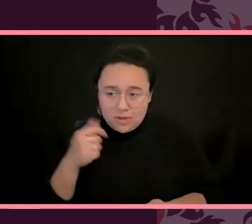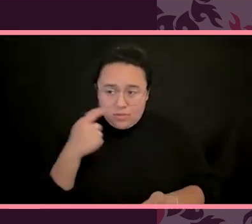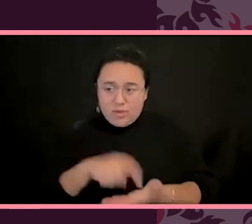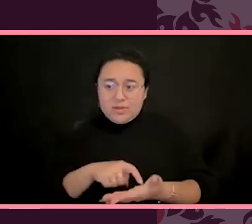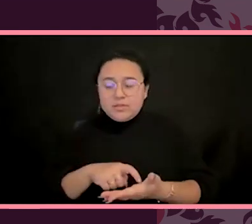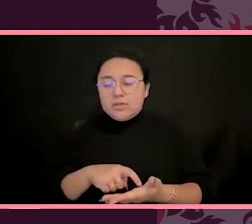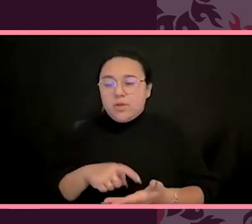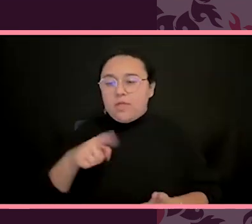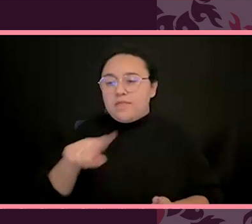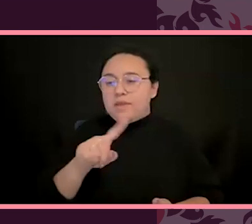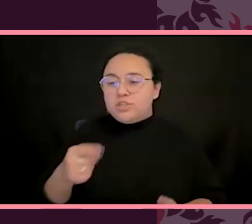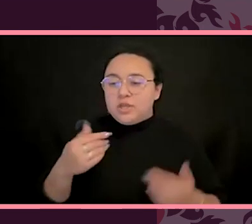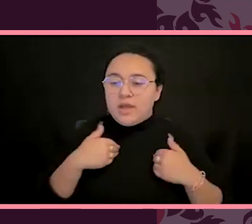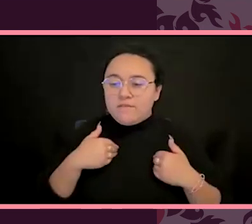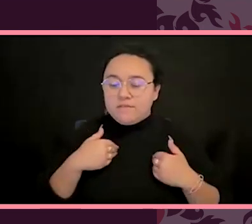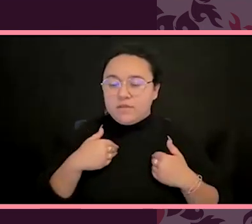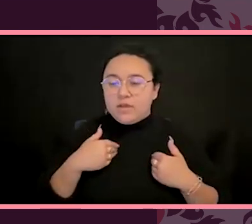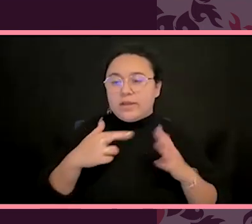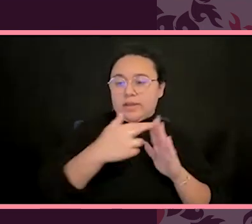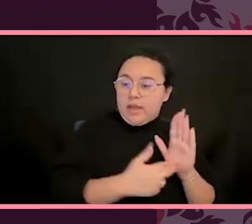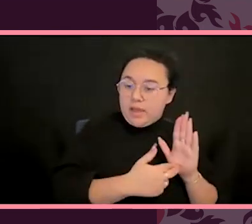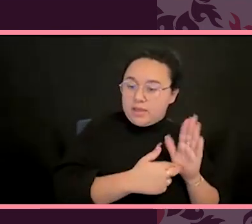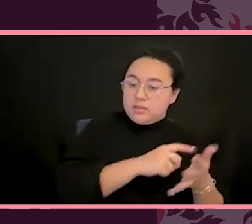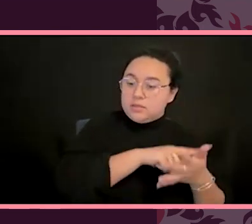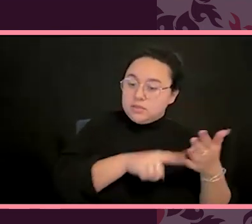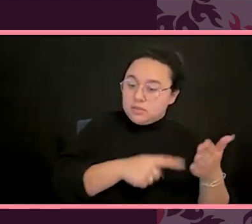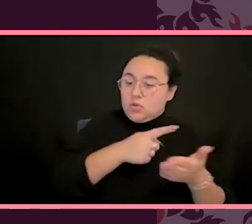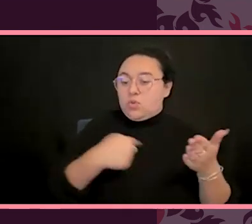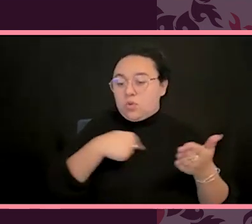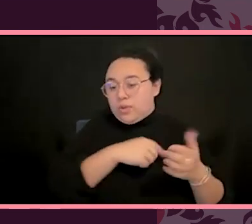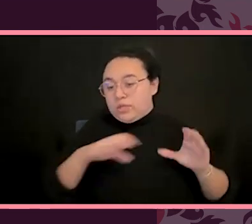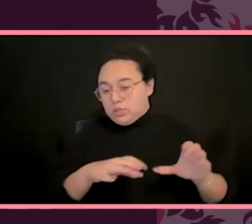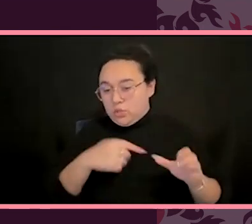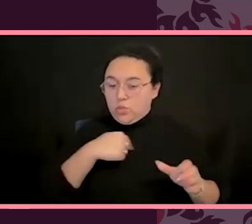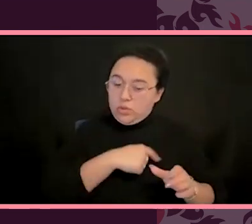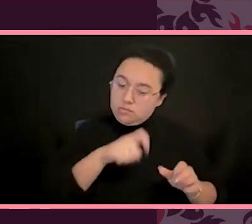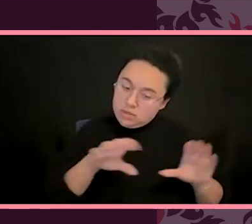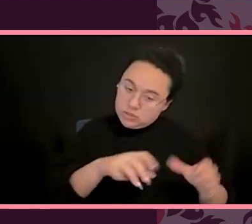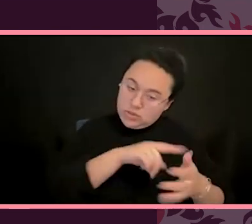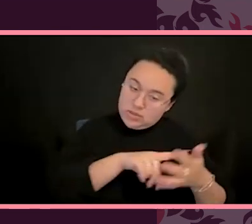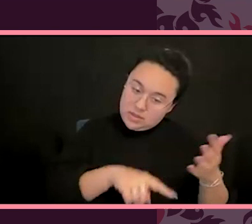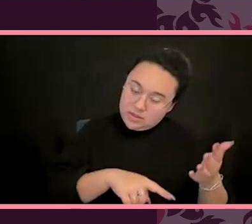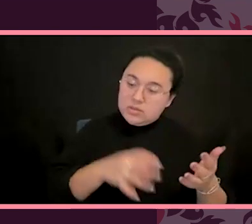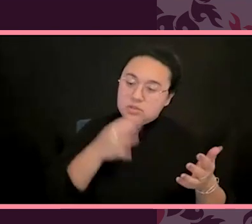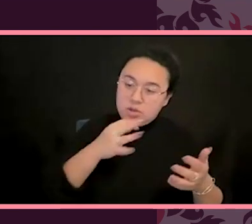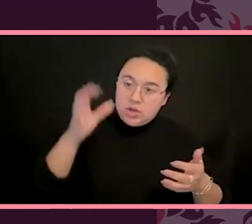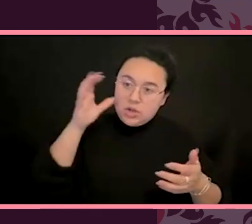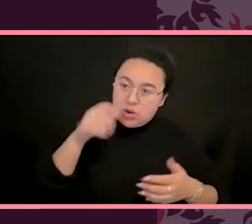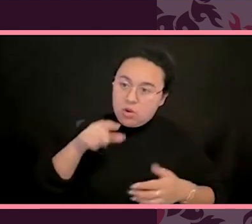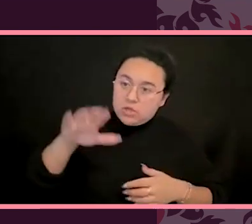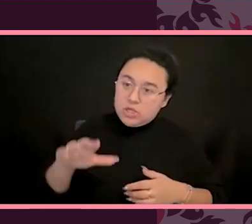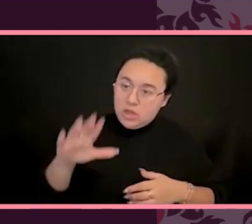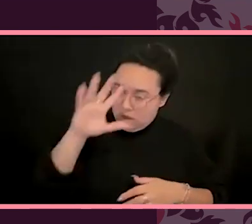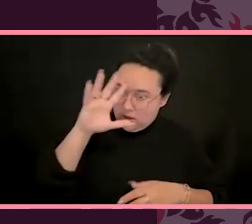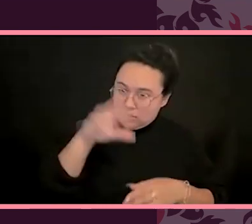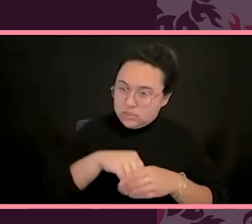so they just have like this set of guidelines and this is what we do. And so this is what we do. Just like as soon as they hear a child's autistic, they're